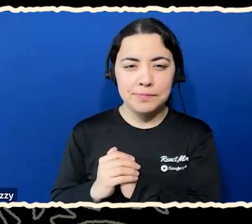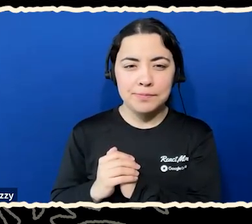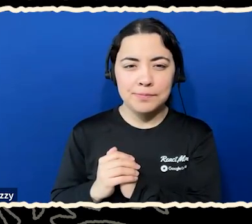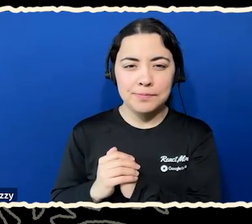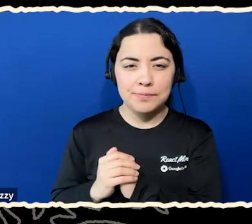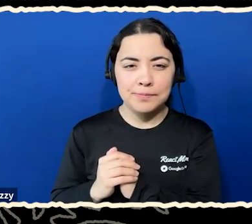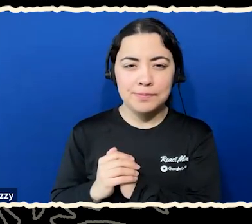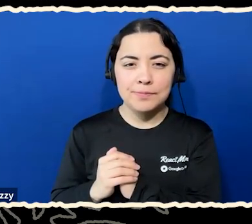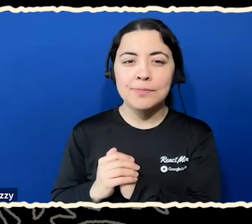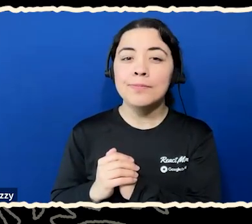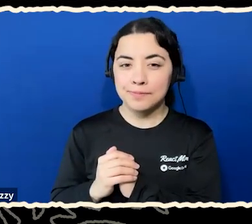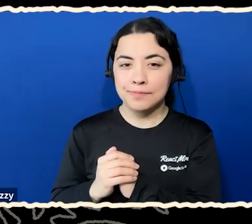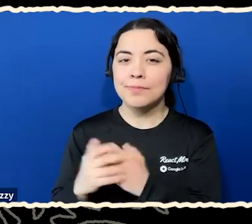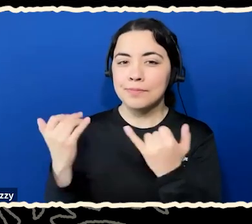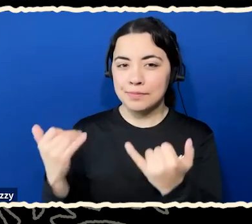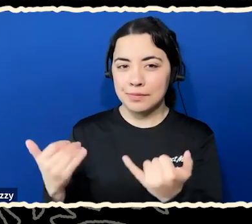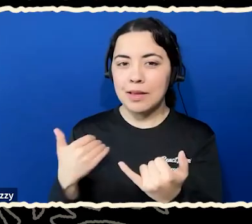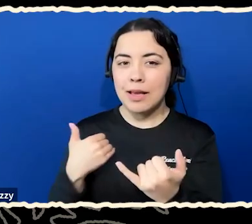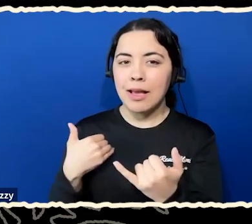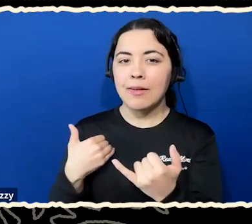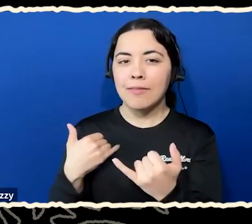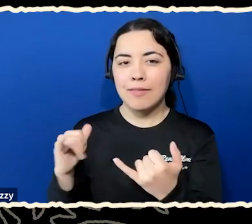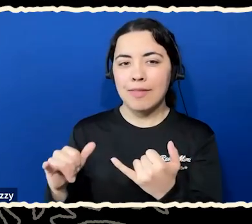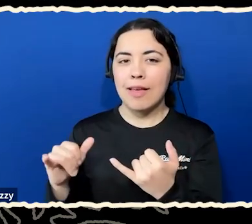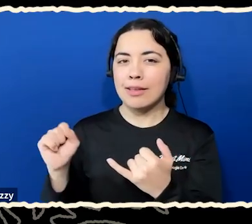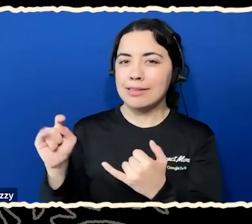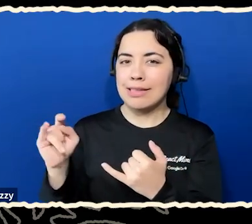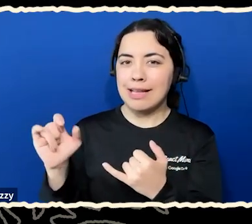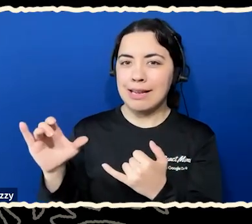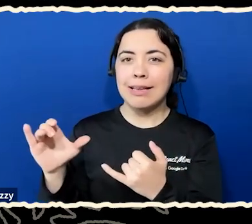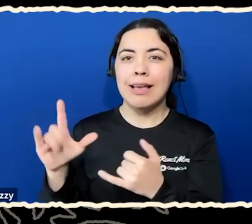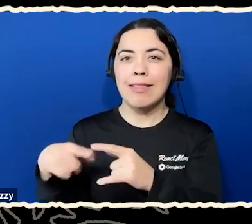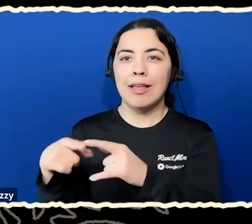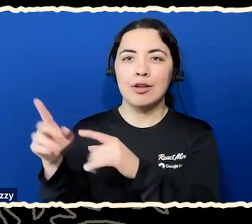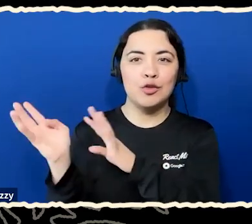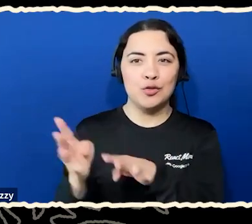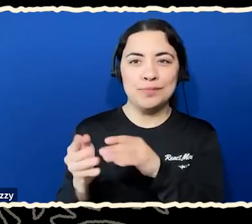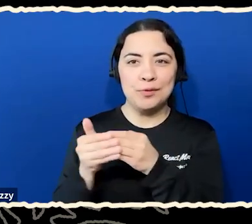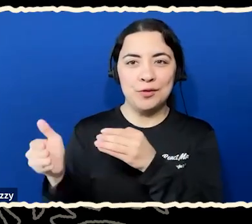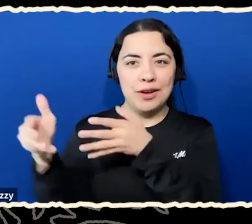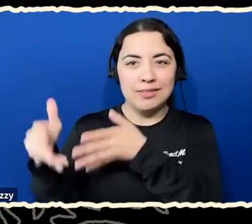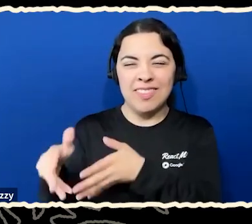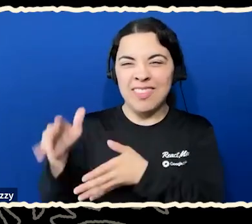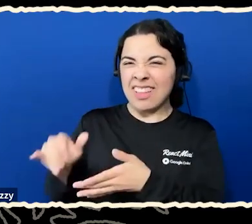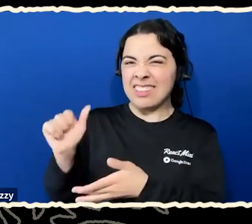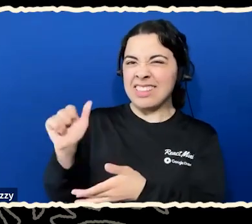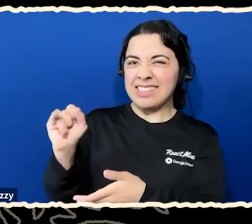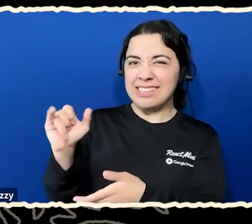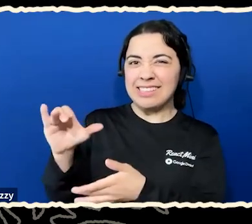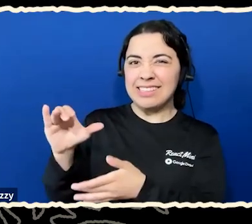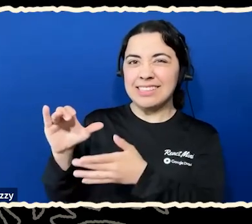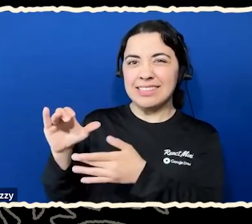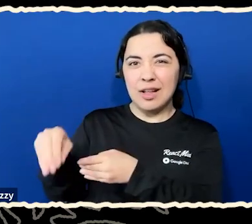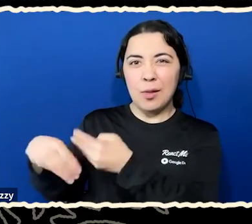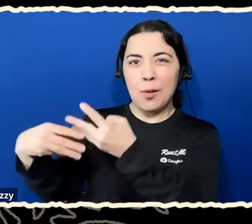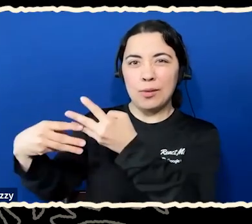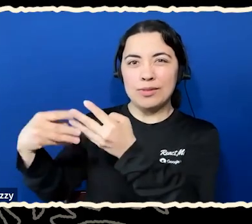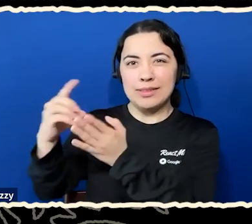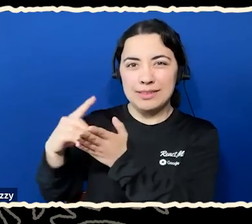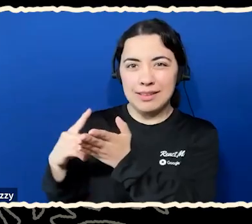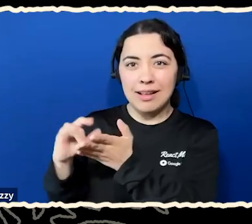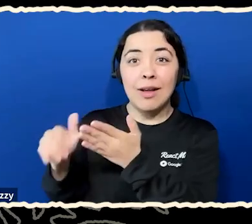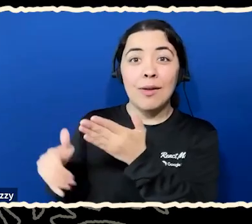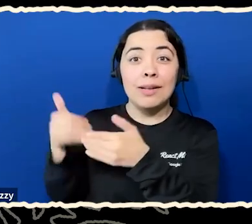it's instant. It has the static part and then streaming in the rest. OK, that's async data loading designed. Let's move on to the next step.